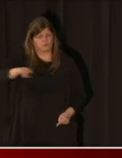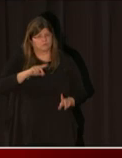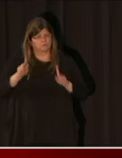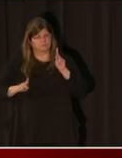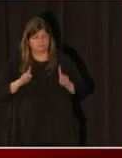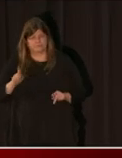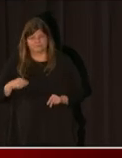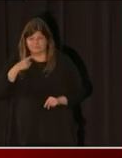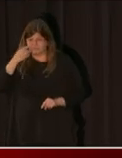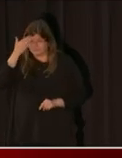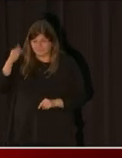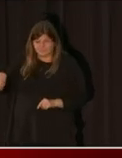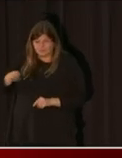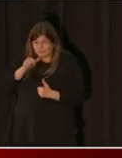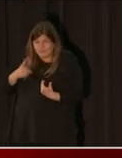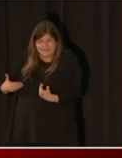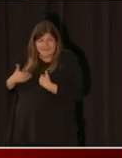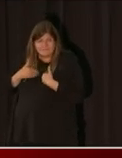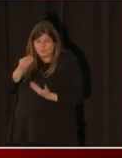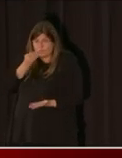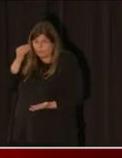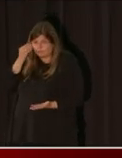have a home. They don't have a home.